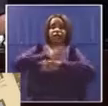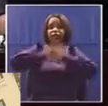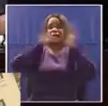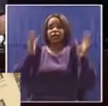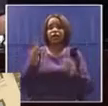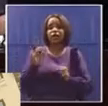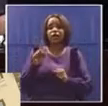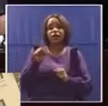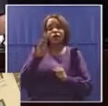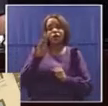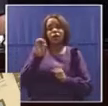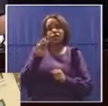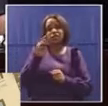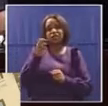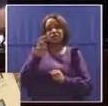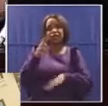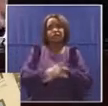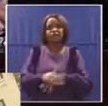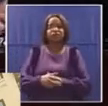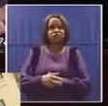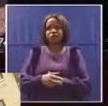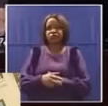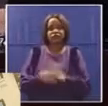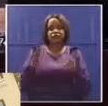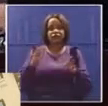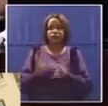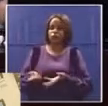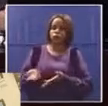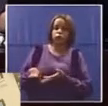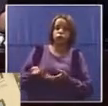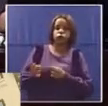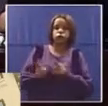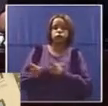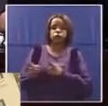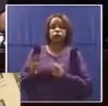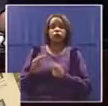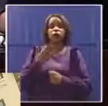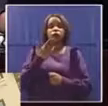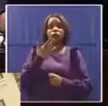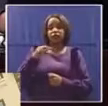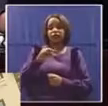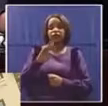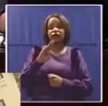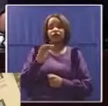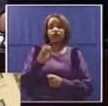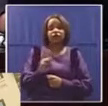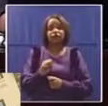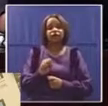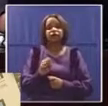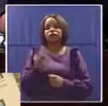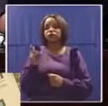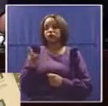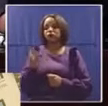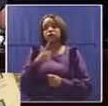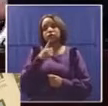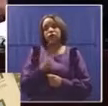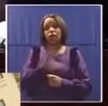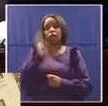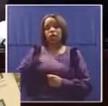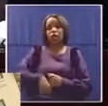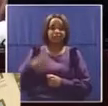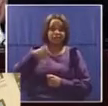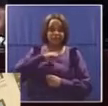in the fire, but had conspired with G4S officials in an elaborate escape plan under the guise of a fake suicide.